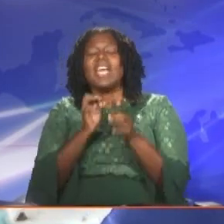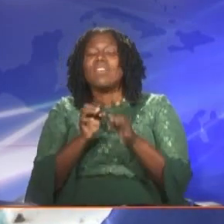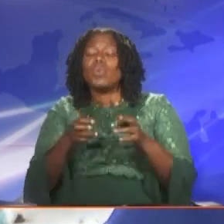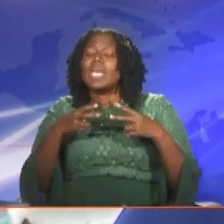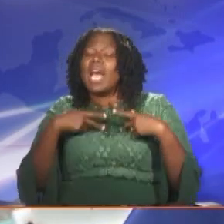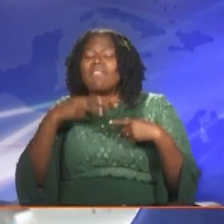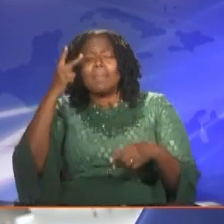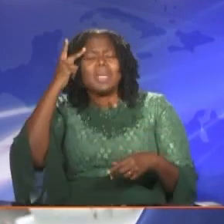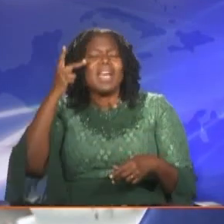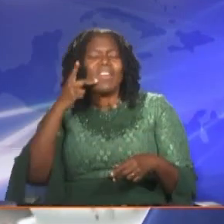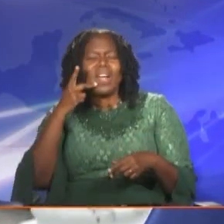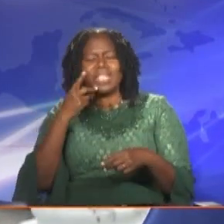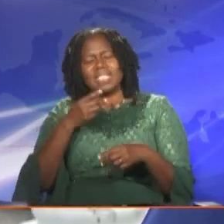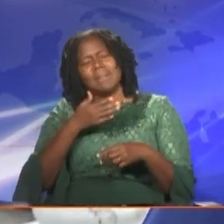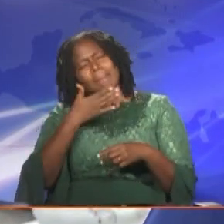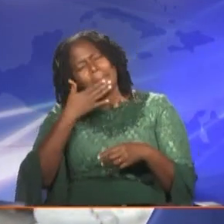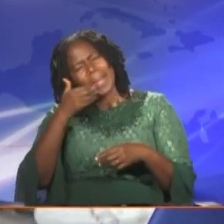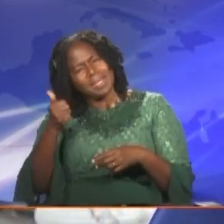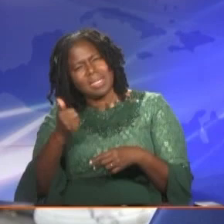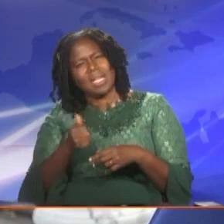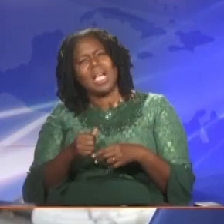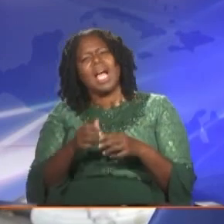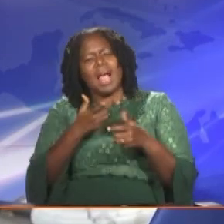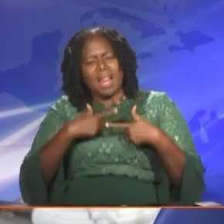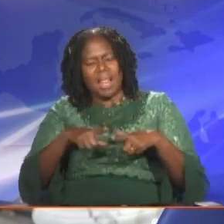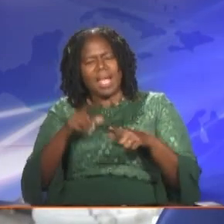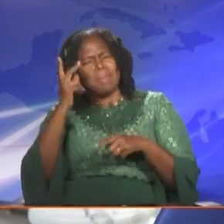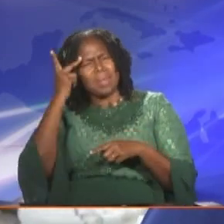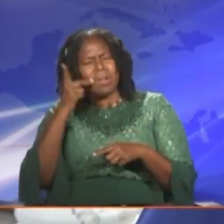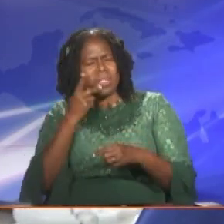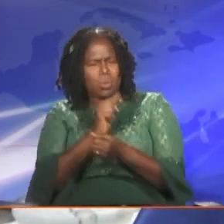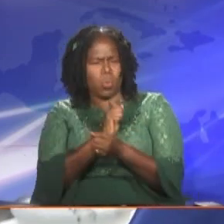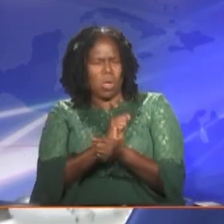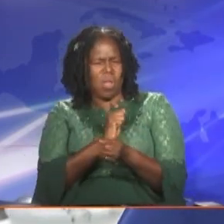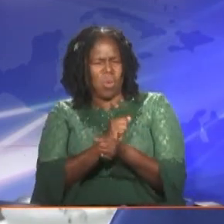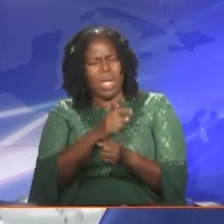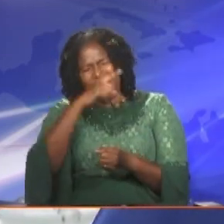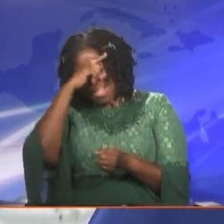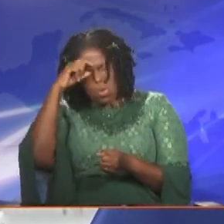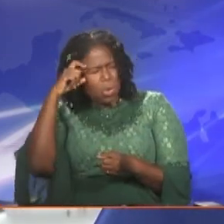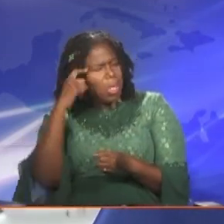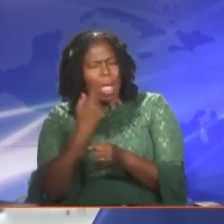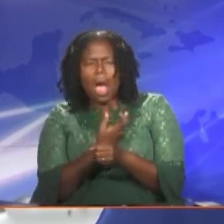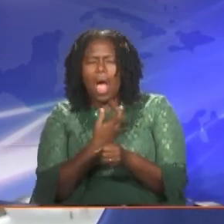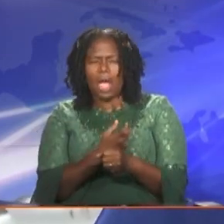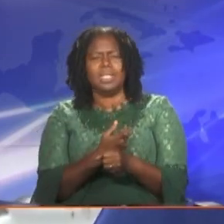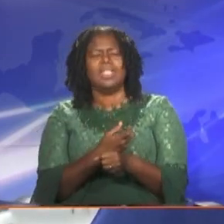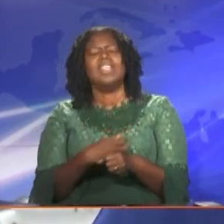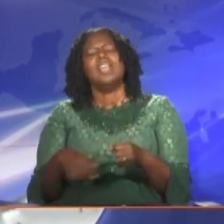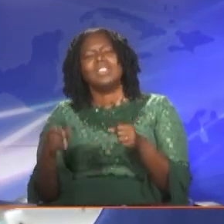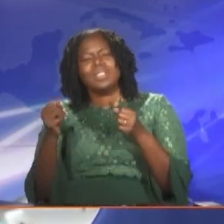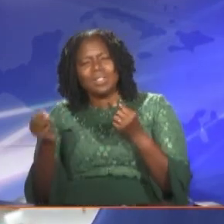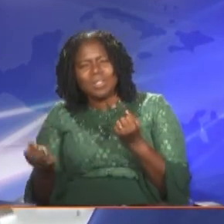the parent should be working hard to support the kids so they will not child